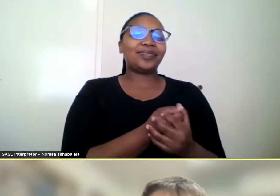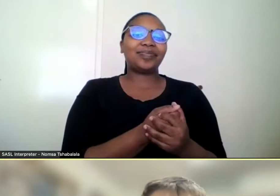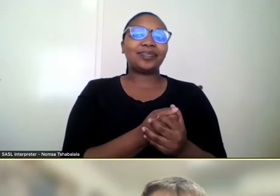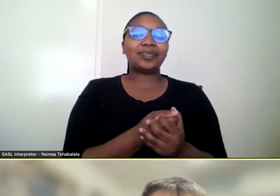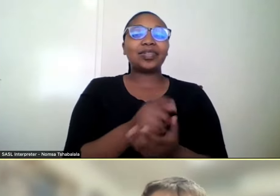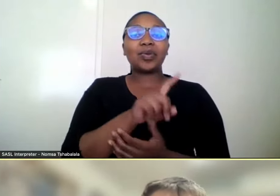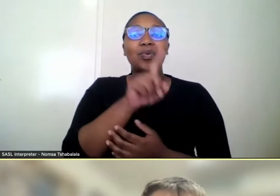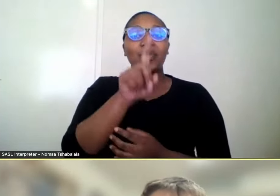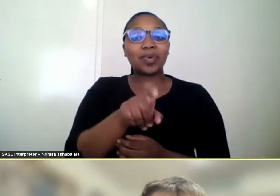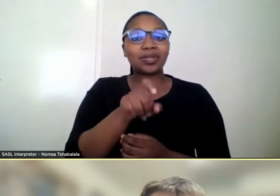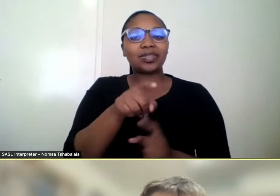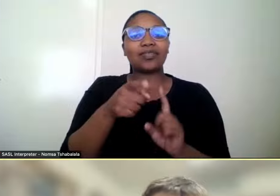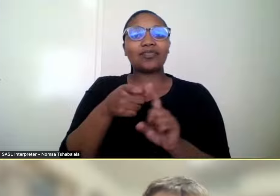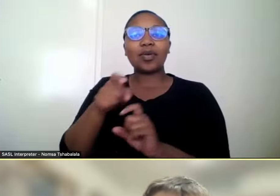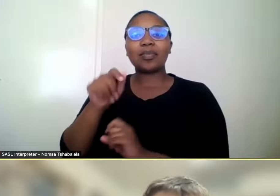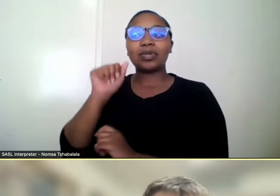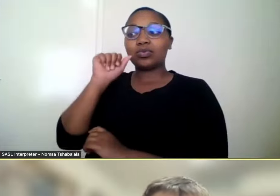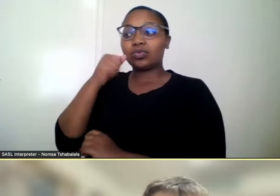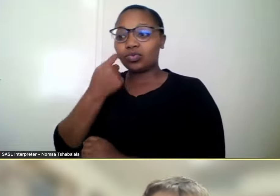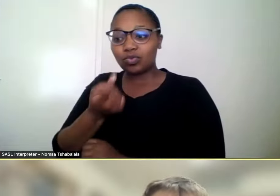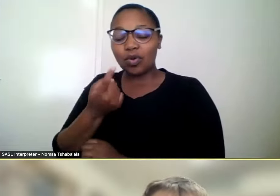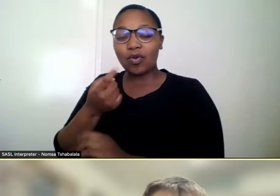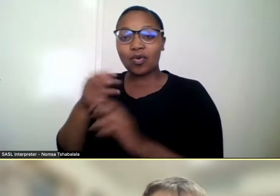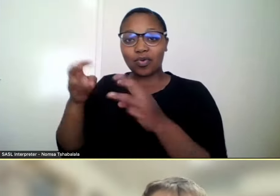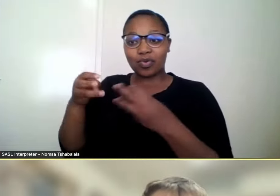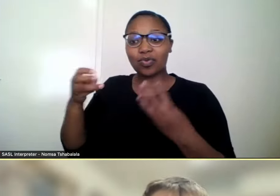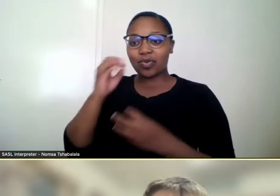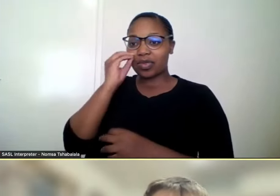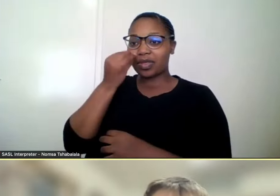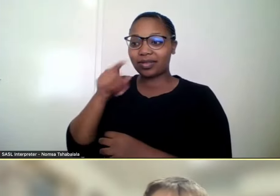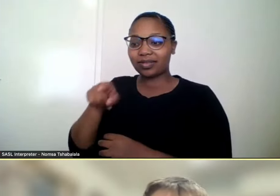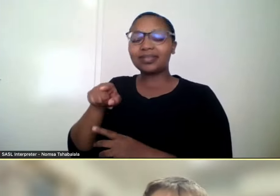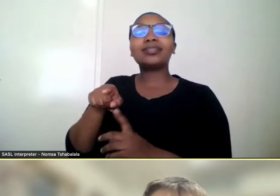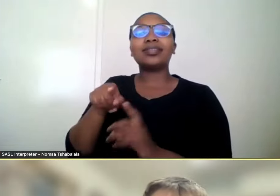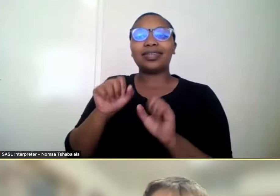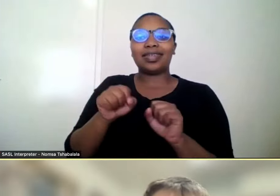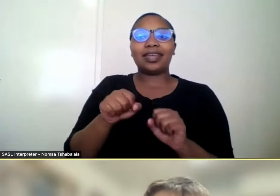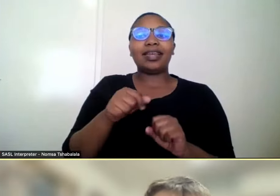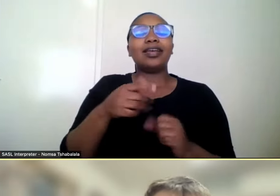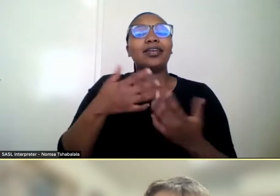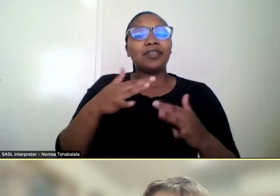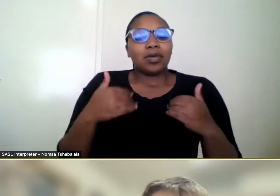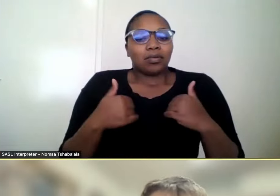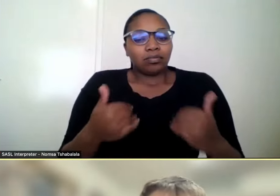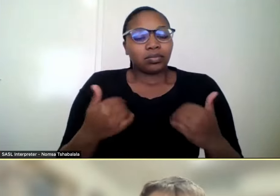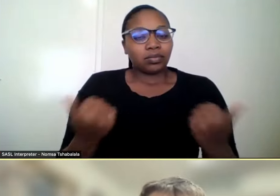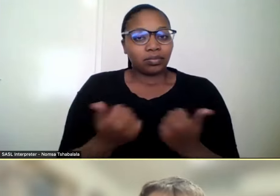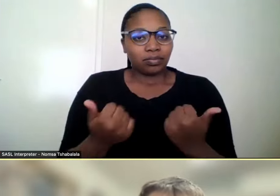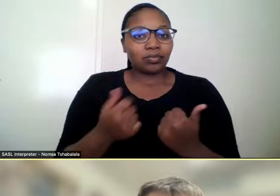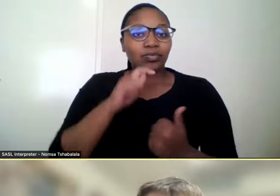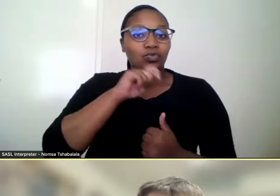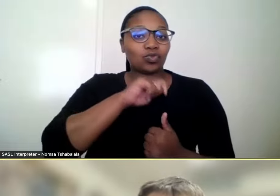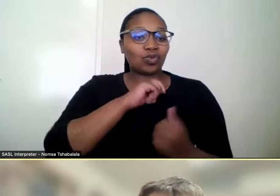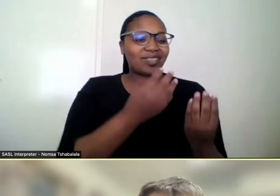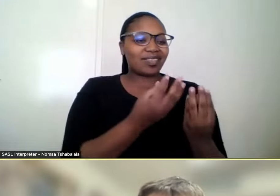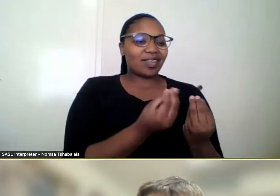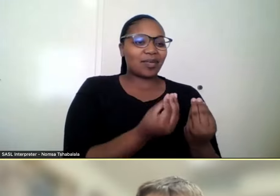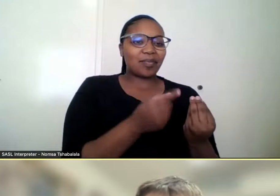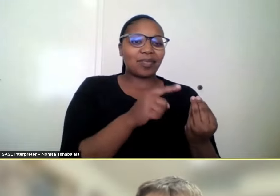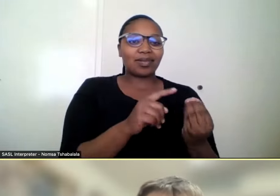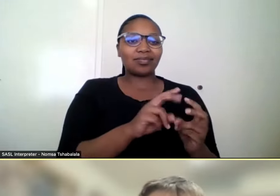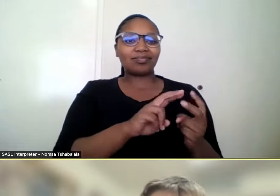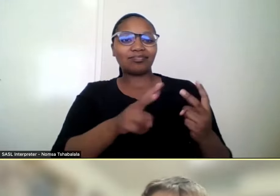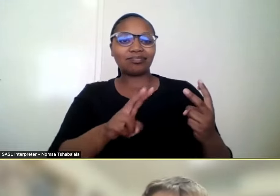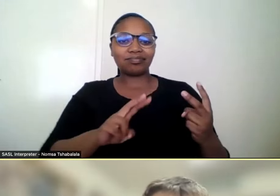Tamara. We have already begun this work. It is complicated by the number of mutations that this variant